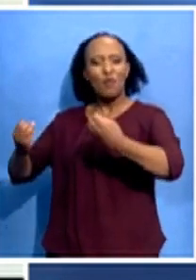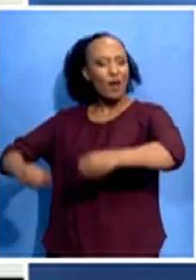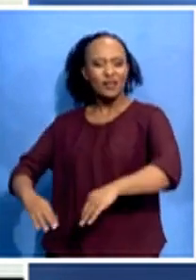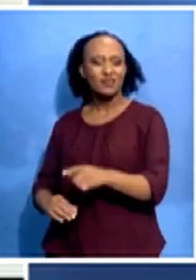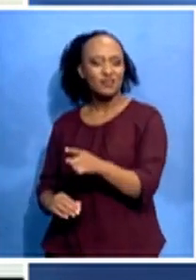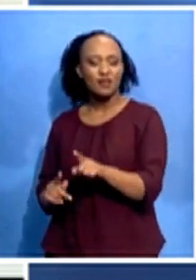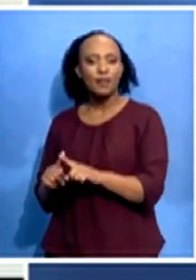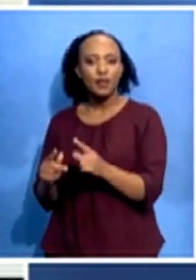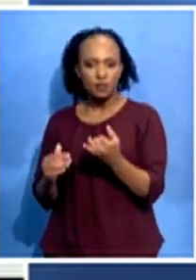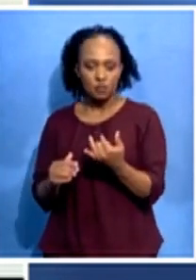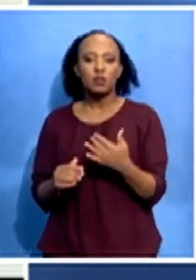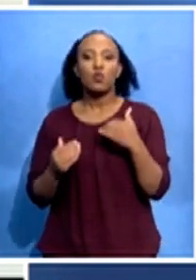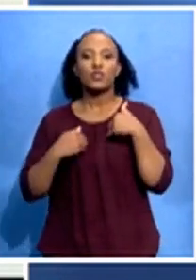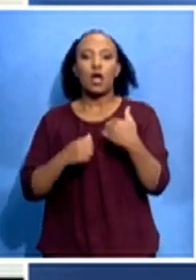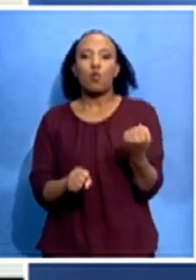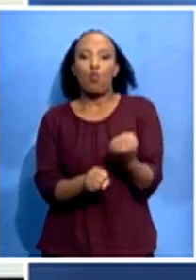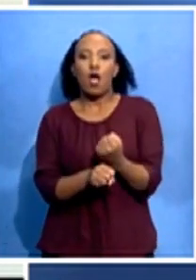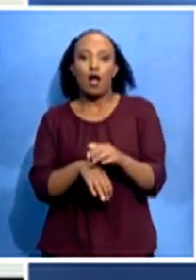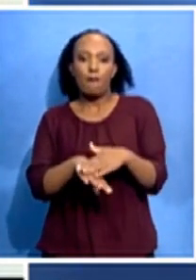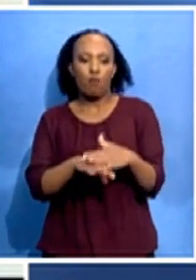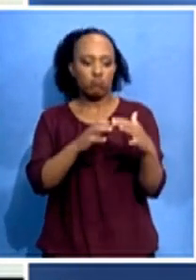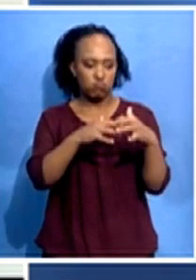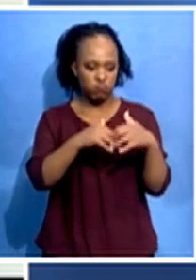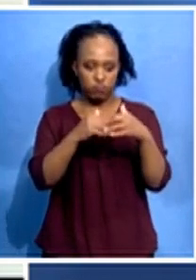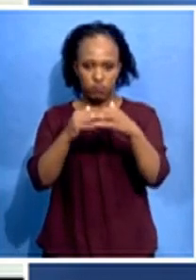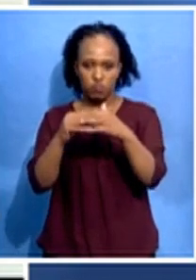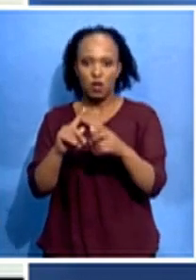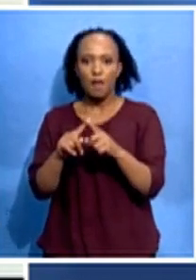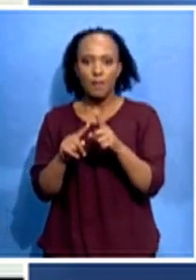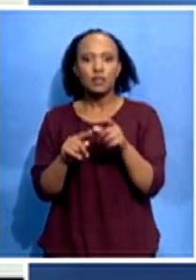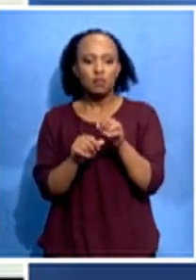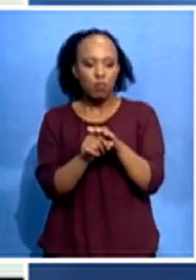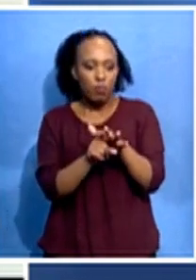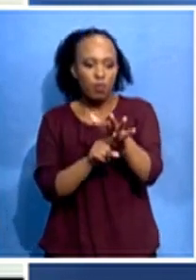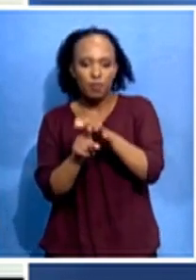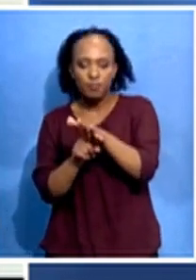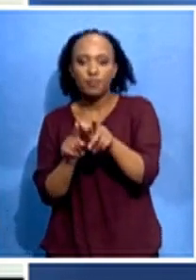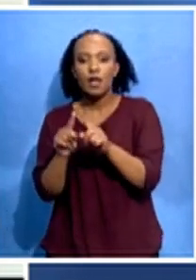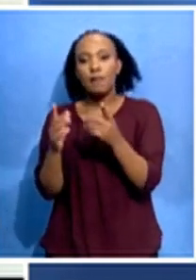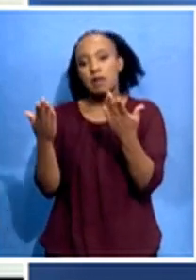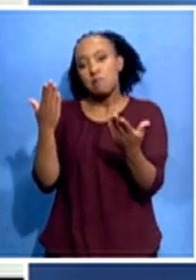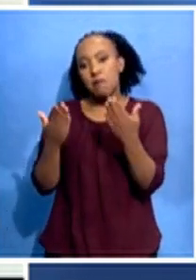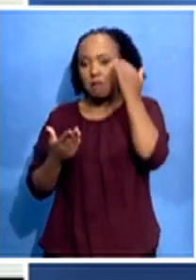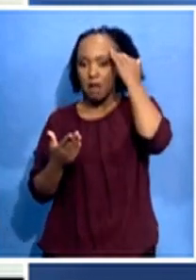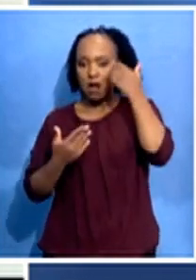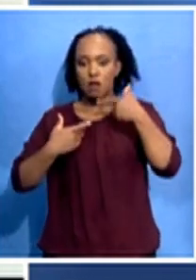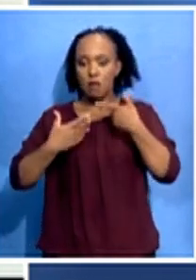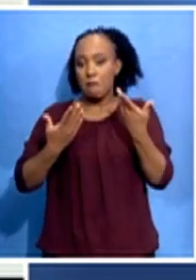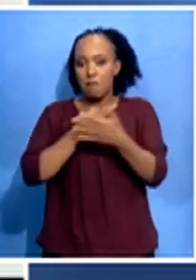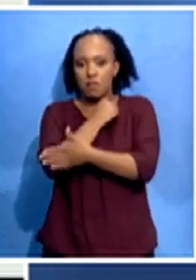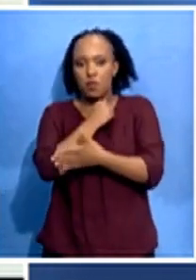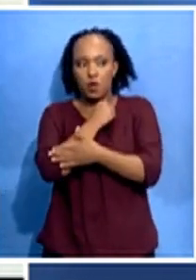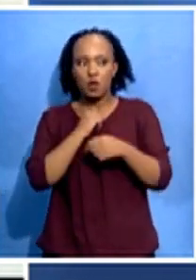jobs. Again, it's contentious. But to my mind, maybe there's certain areas in the country, if we want to compete in shirts,